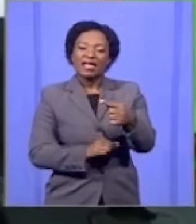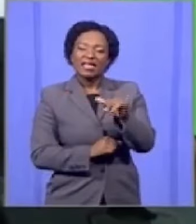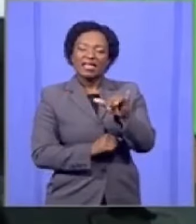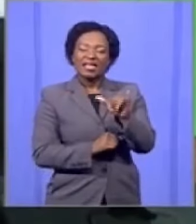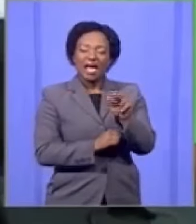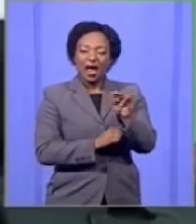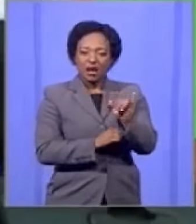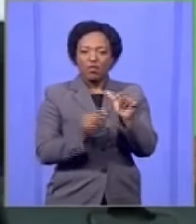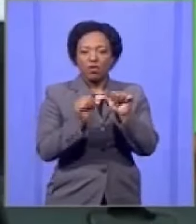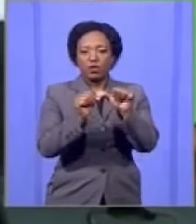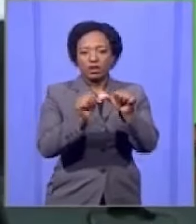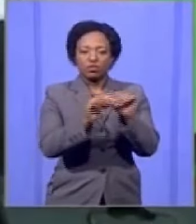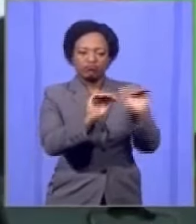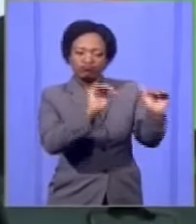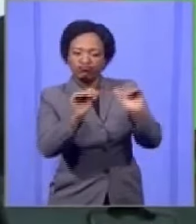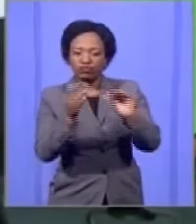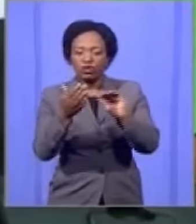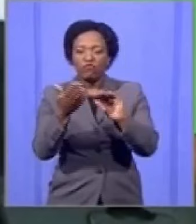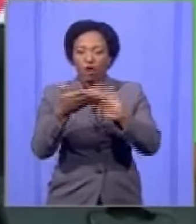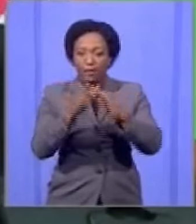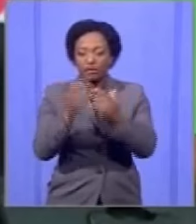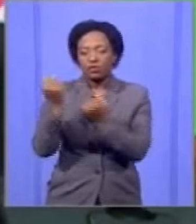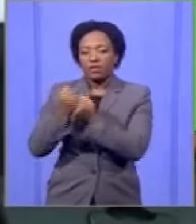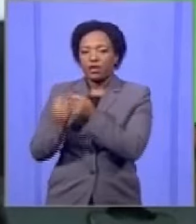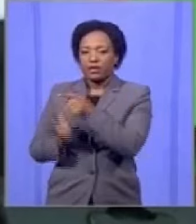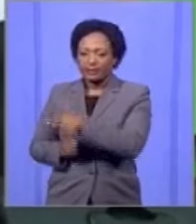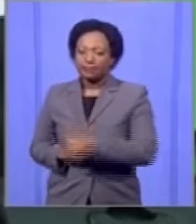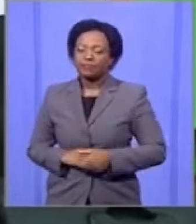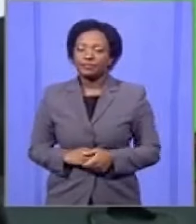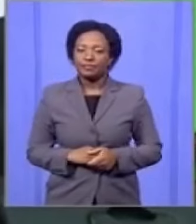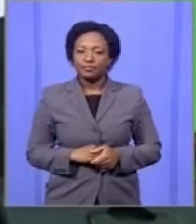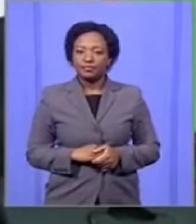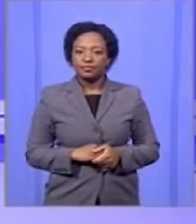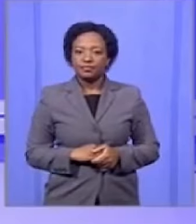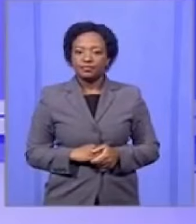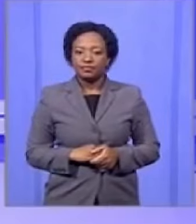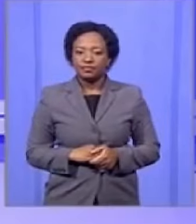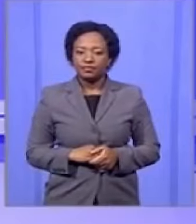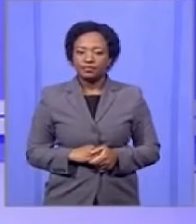Phaladimo ditabeng tša SABC le nting ga mphahlele.